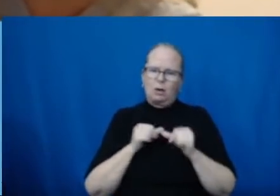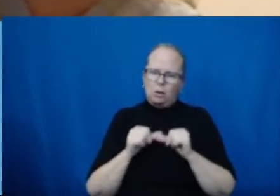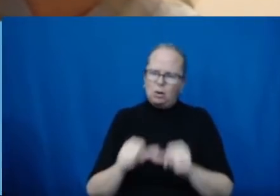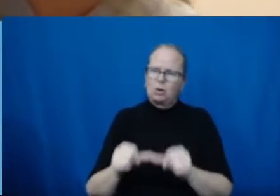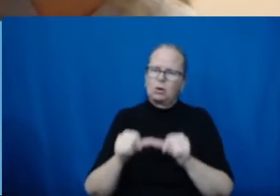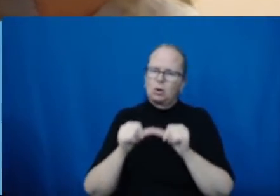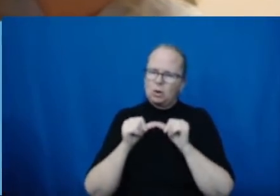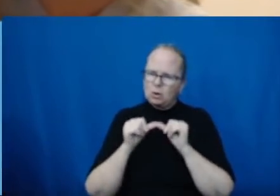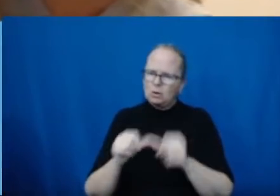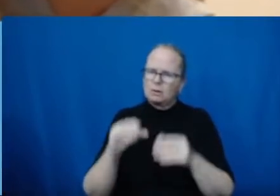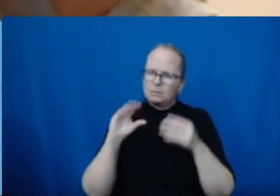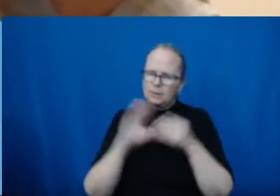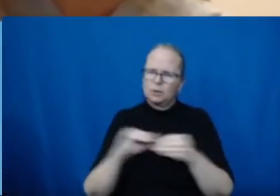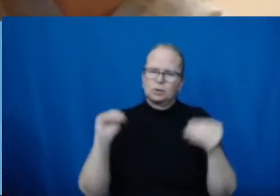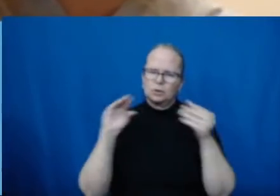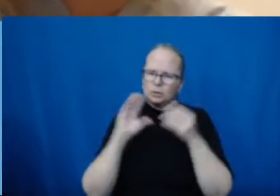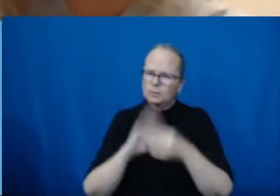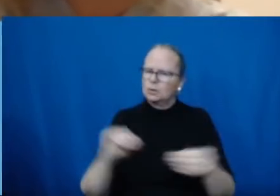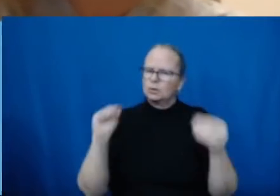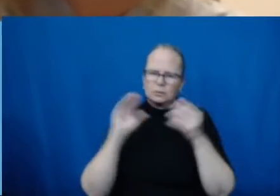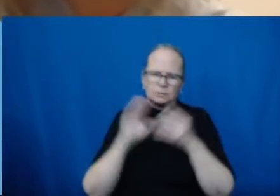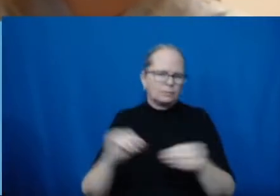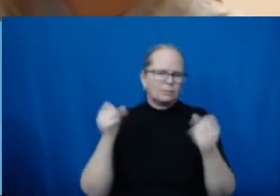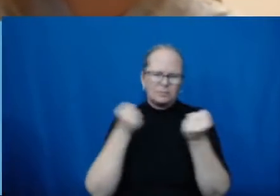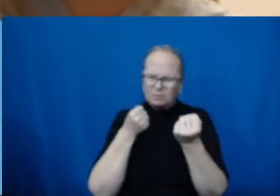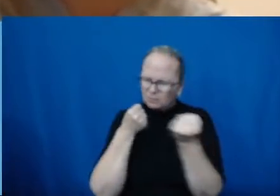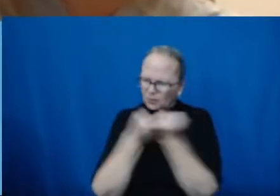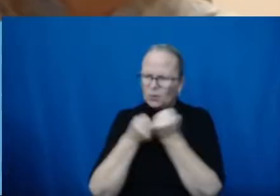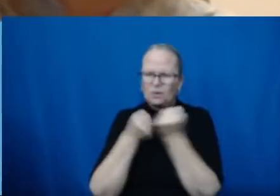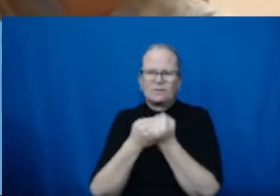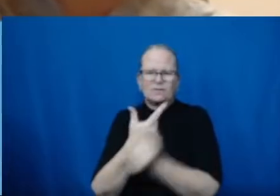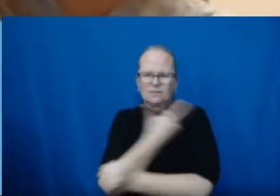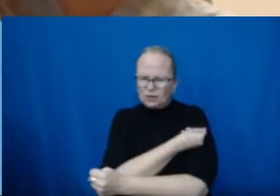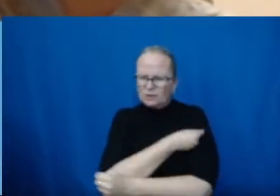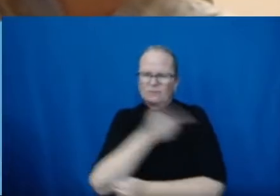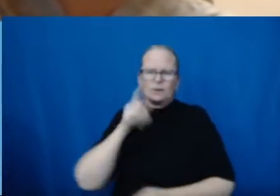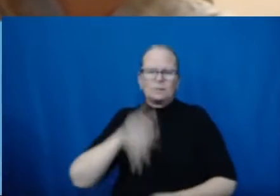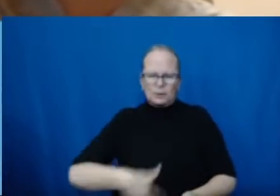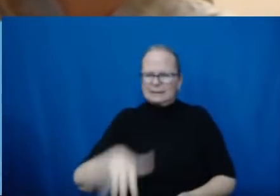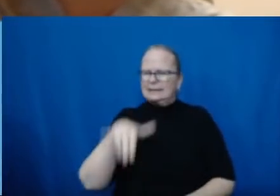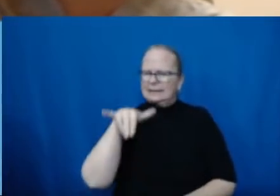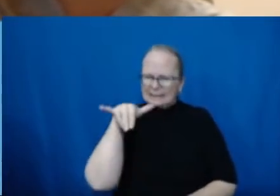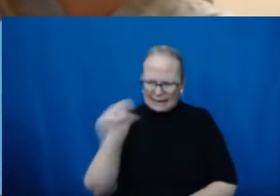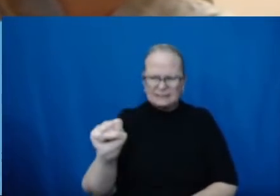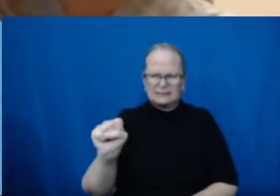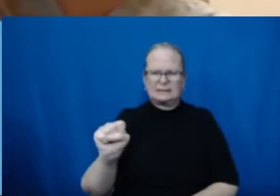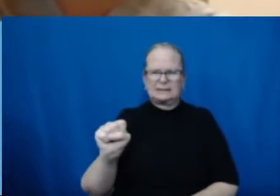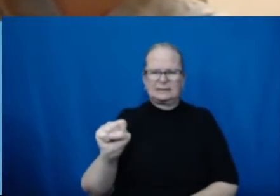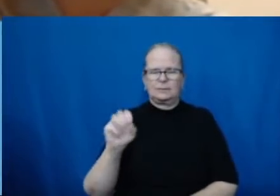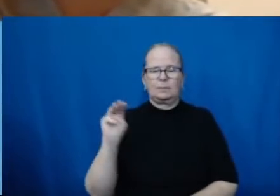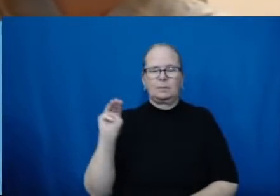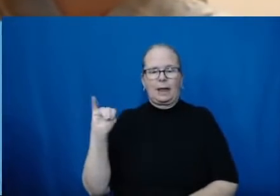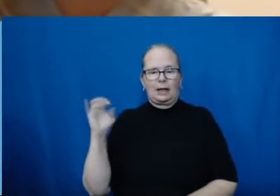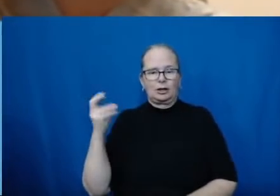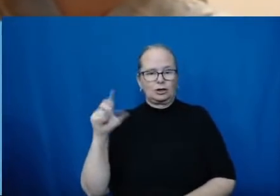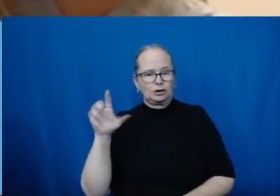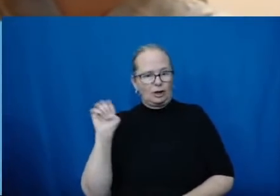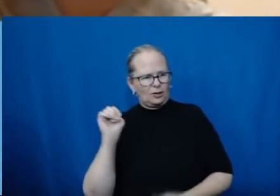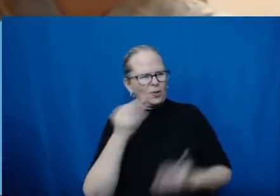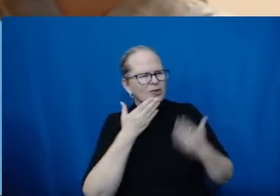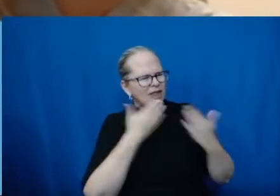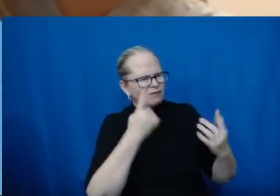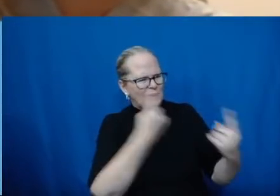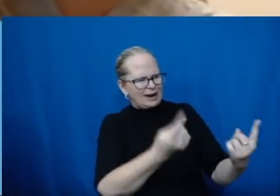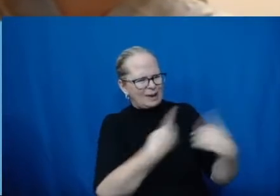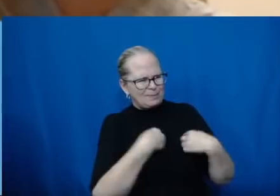pregnancy. No, thank you very much for coming in and having this conversation with us. I think one of the even better yets